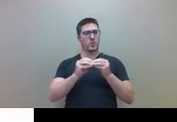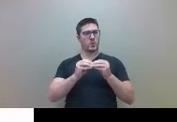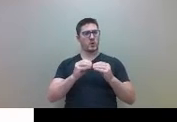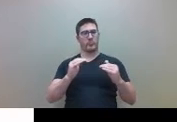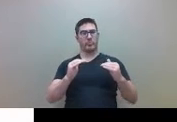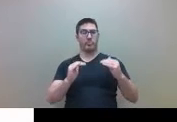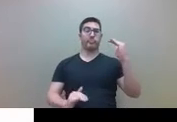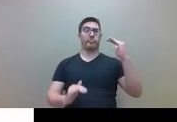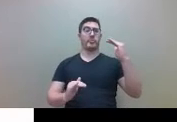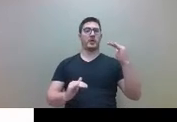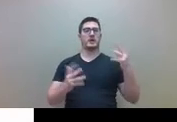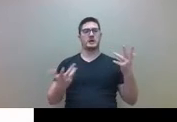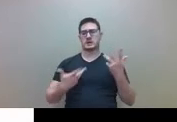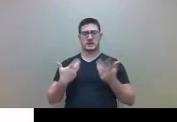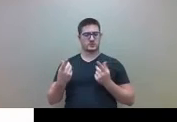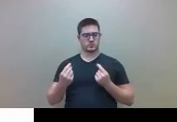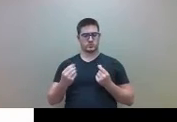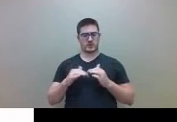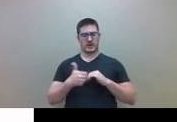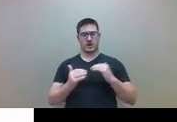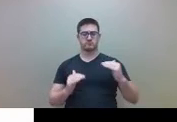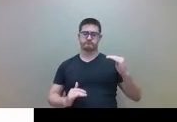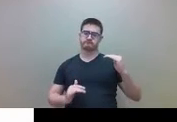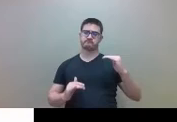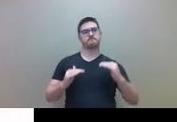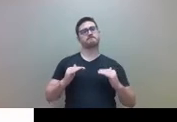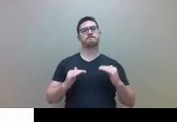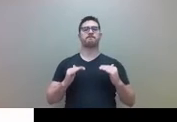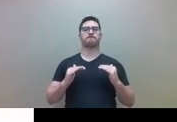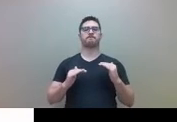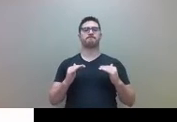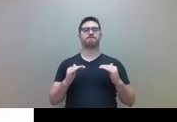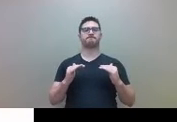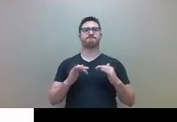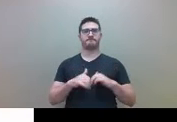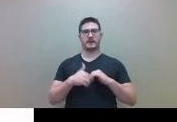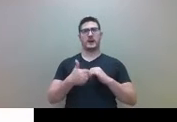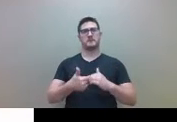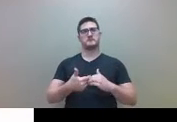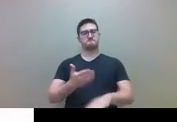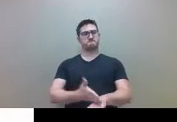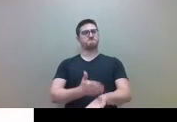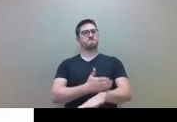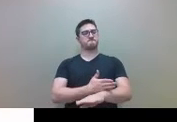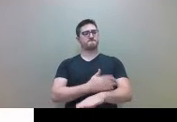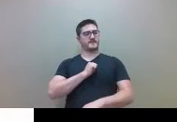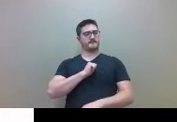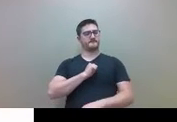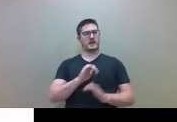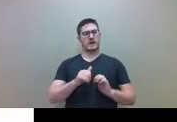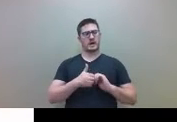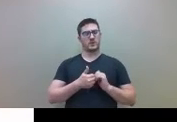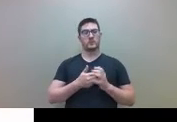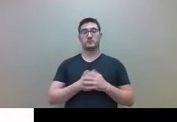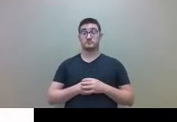myself to offset these feelings that I'm having, essentially?